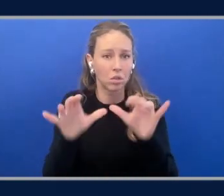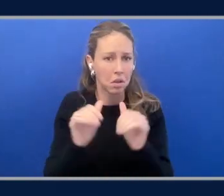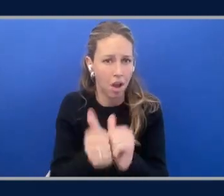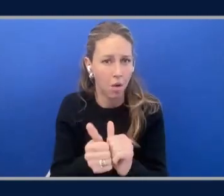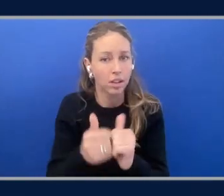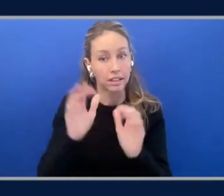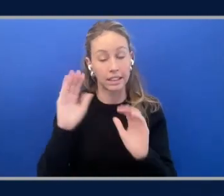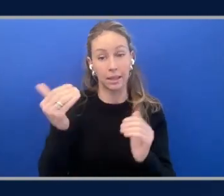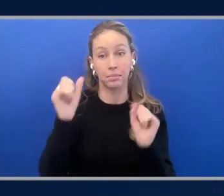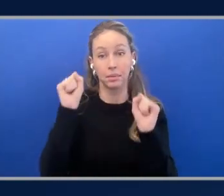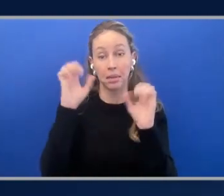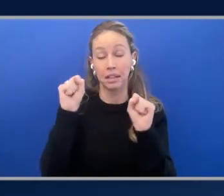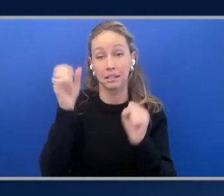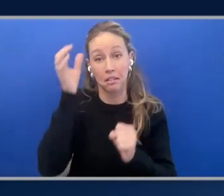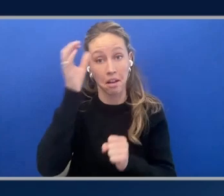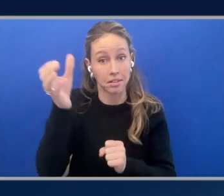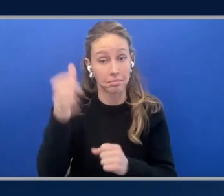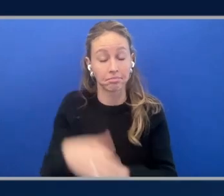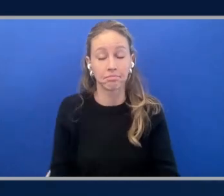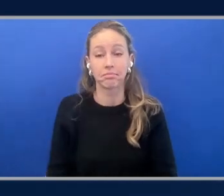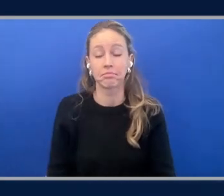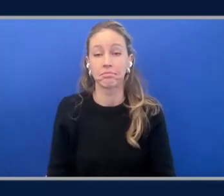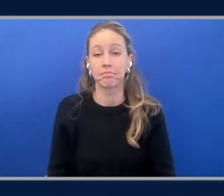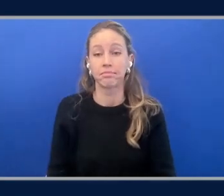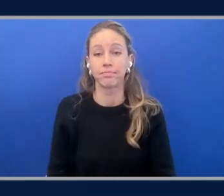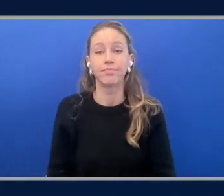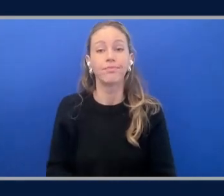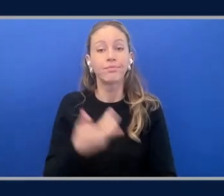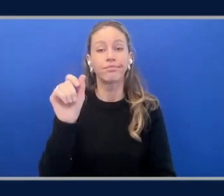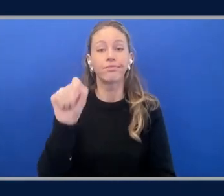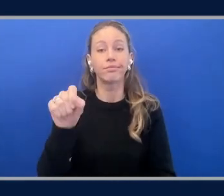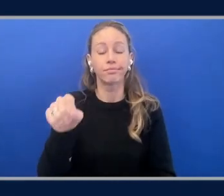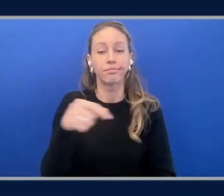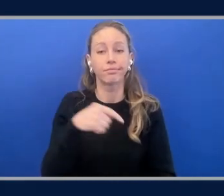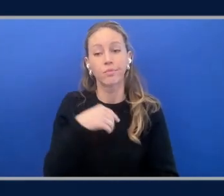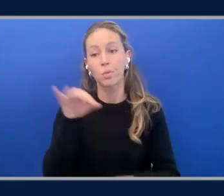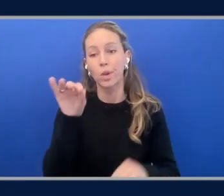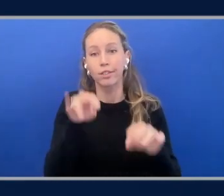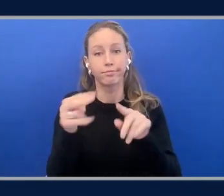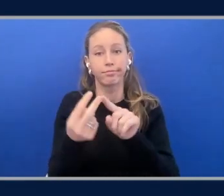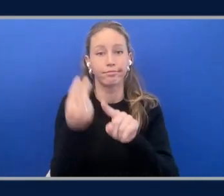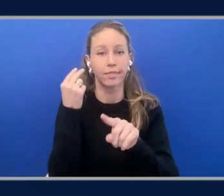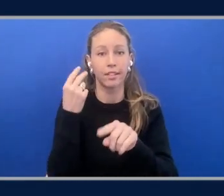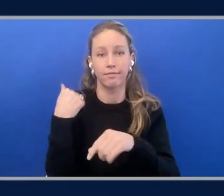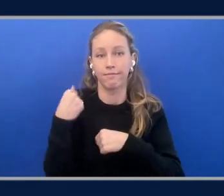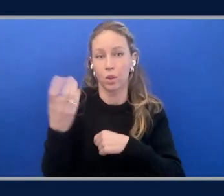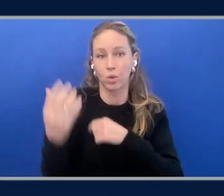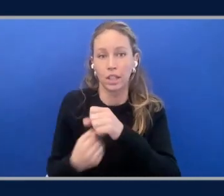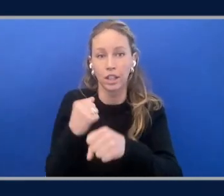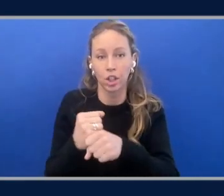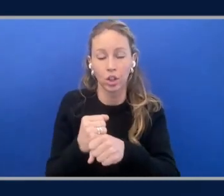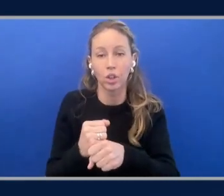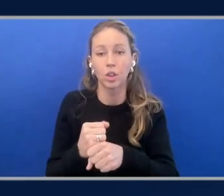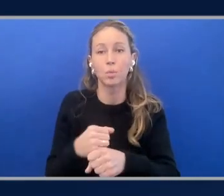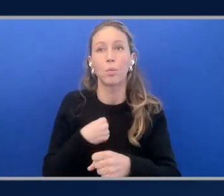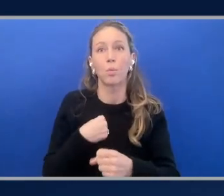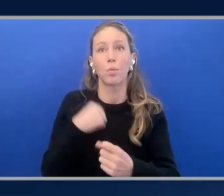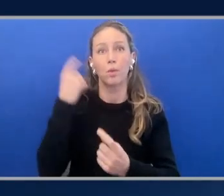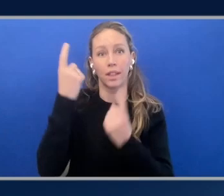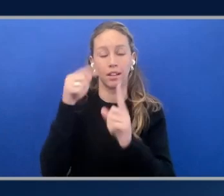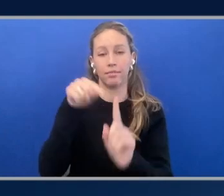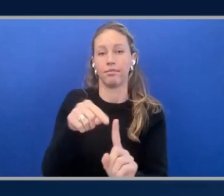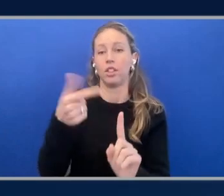concept. You know, when we look at the last couple of years, 3 years ago, Gen AI, that's really where it started.